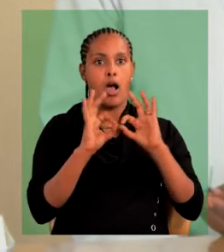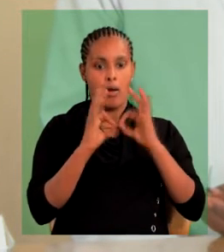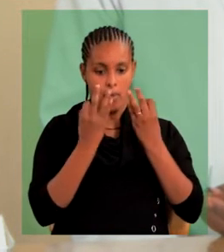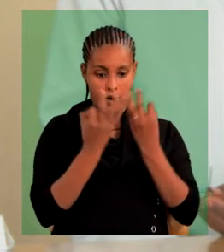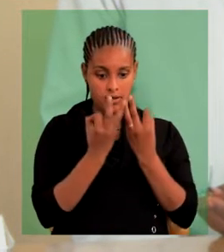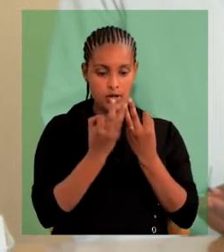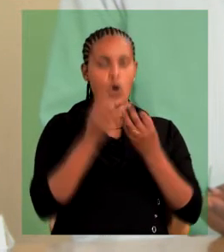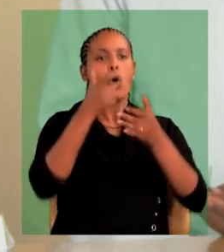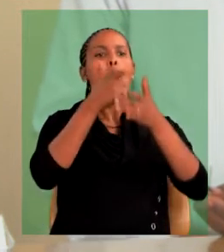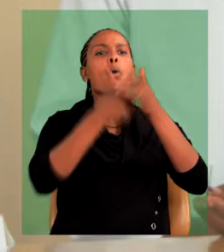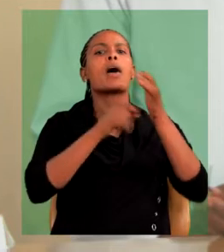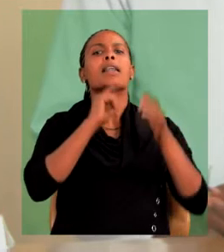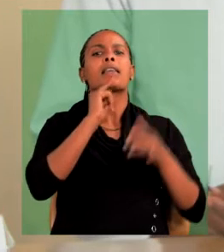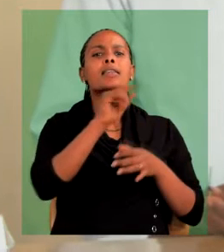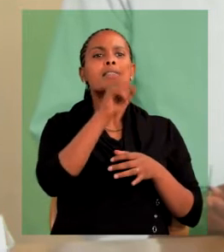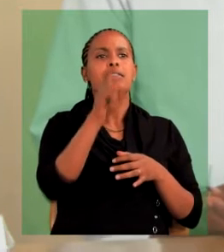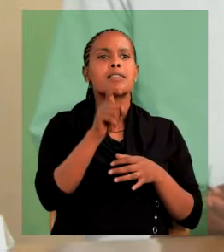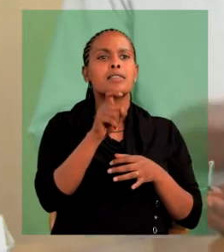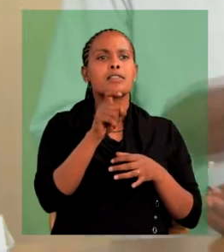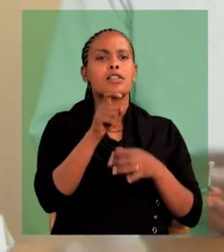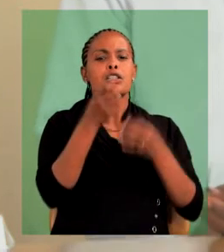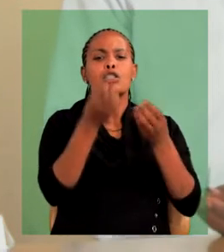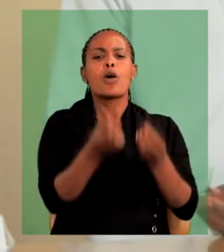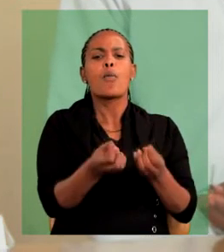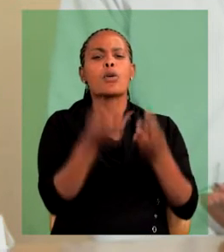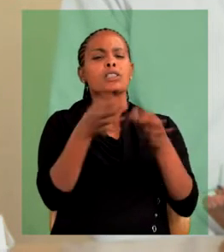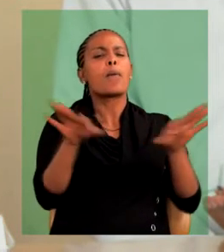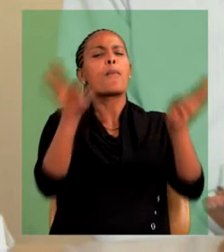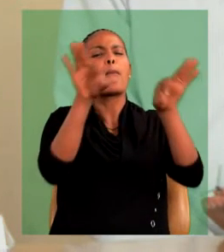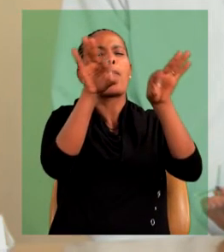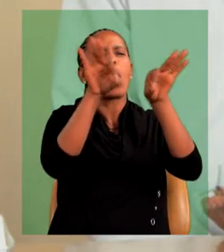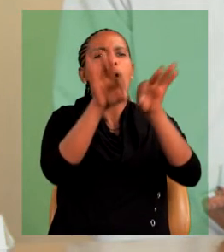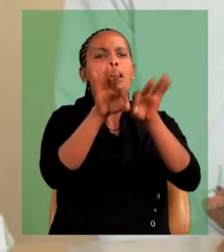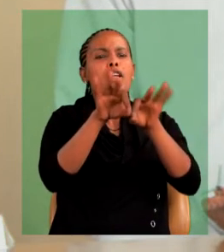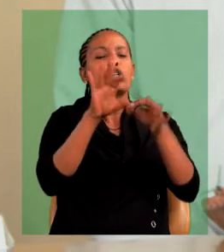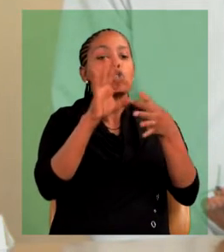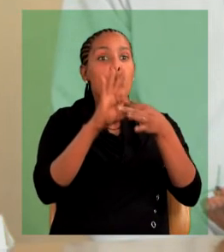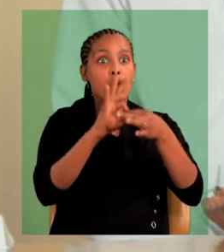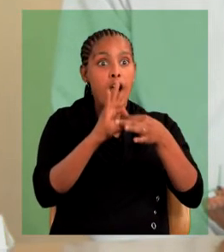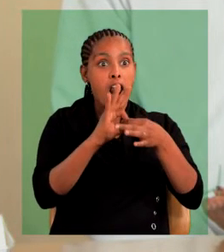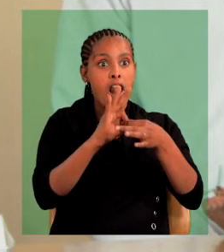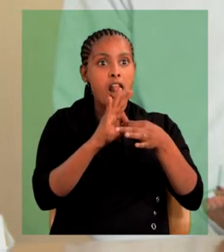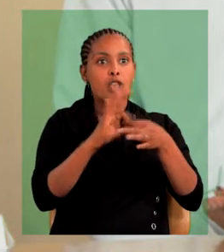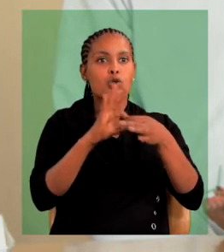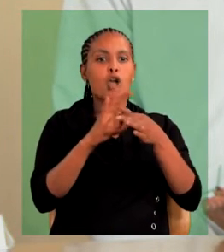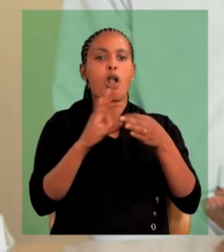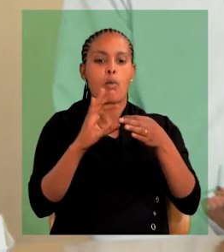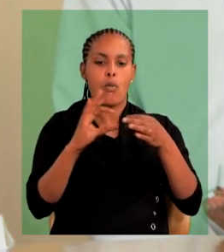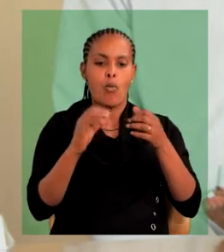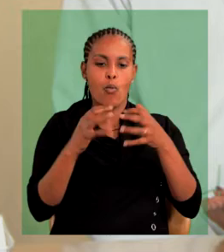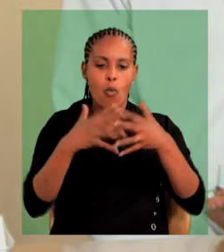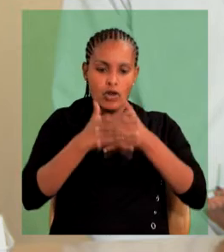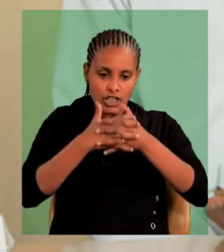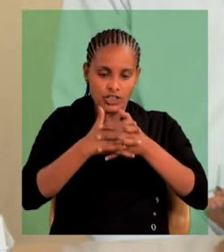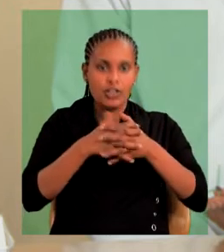connection with our parents. What is the most important social bondage?